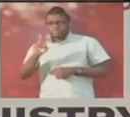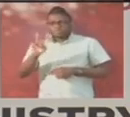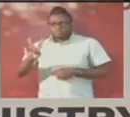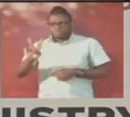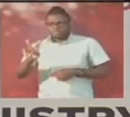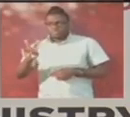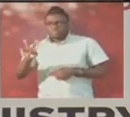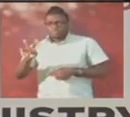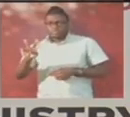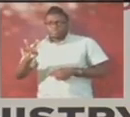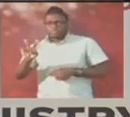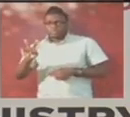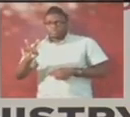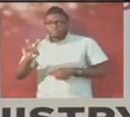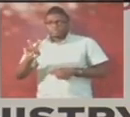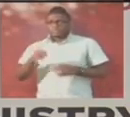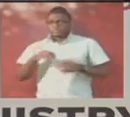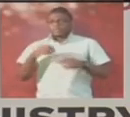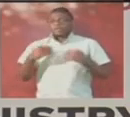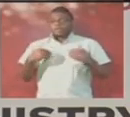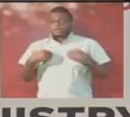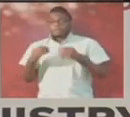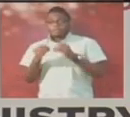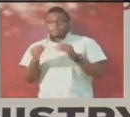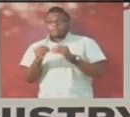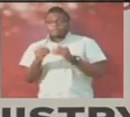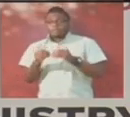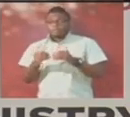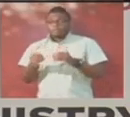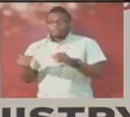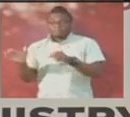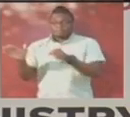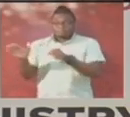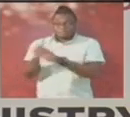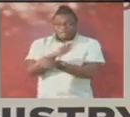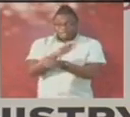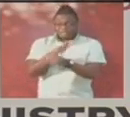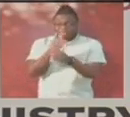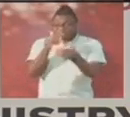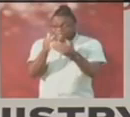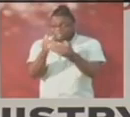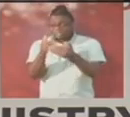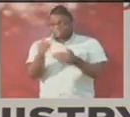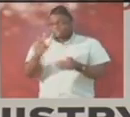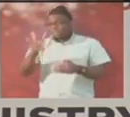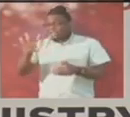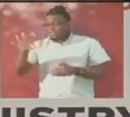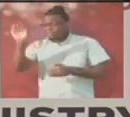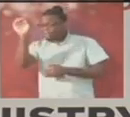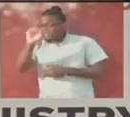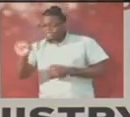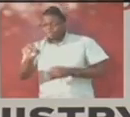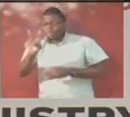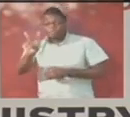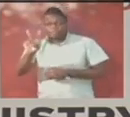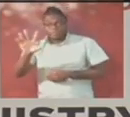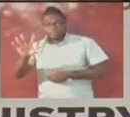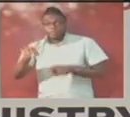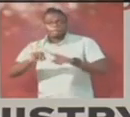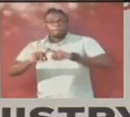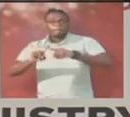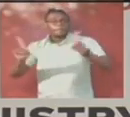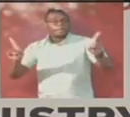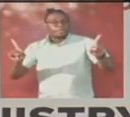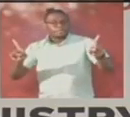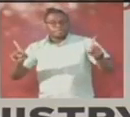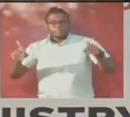zone, which is 75%. And what we've noticed is, in spite of us increasing beds, they continue